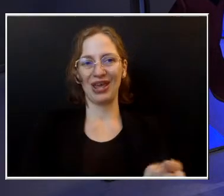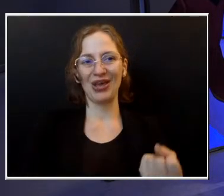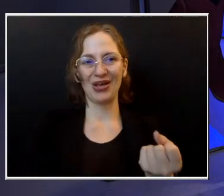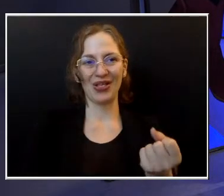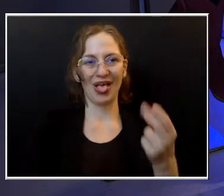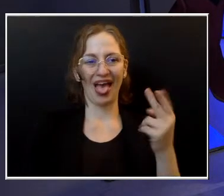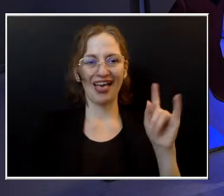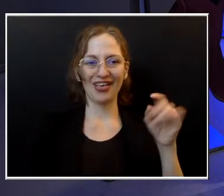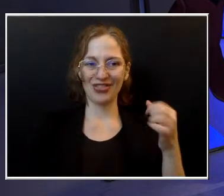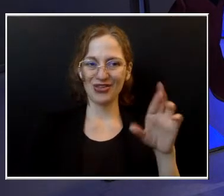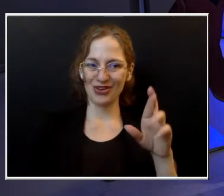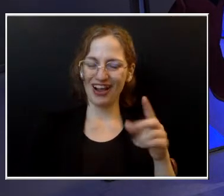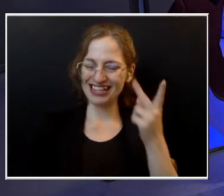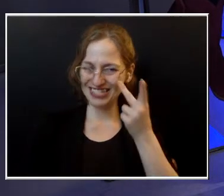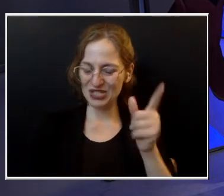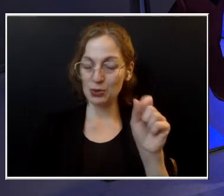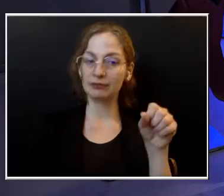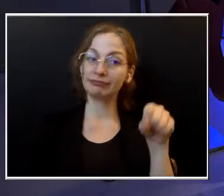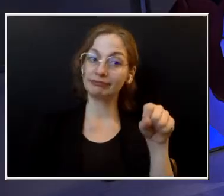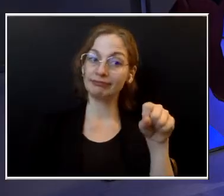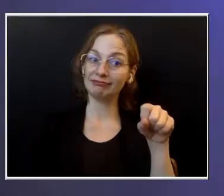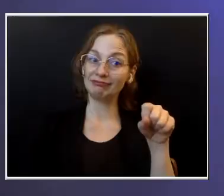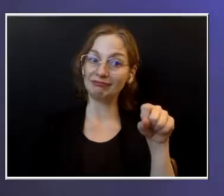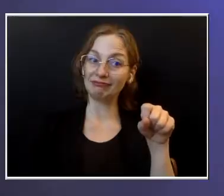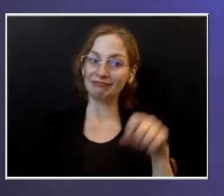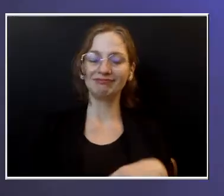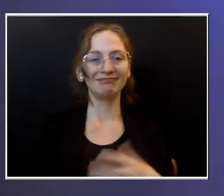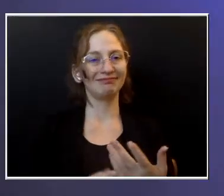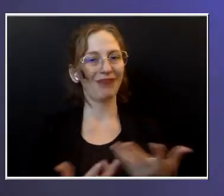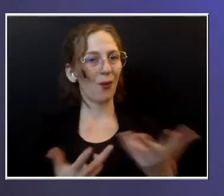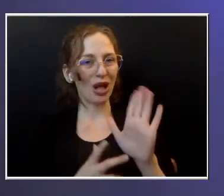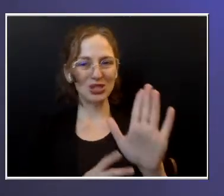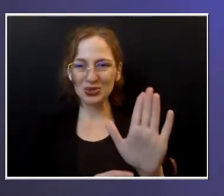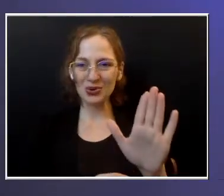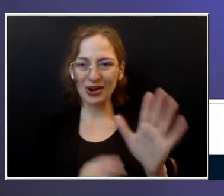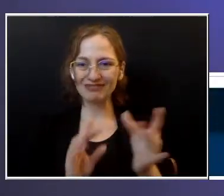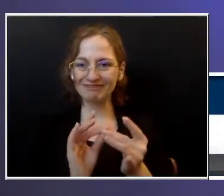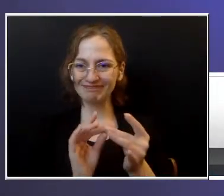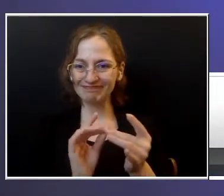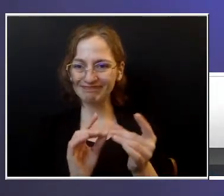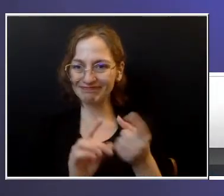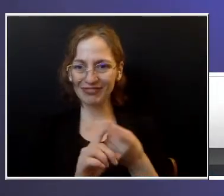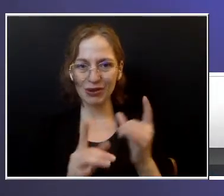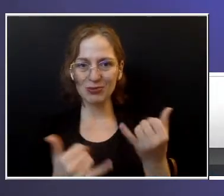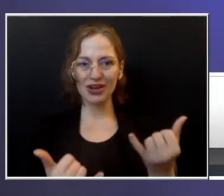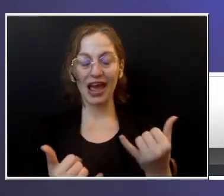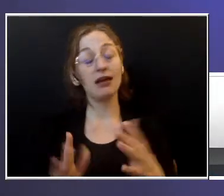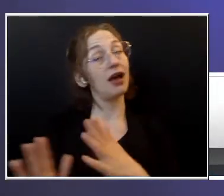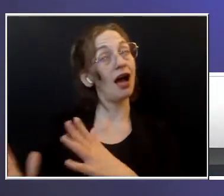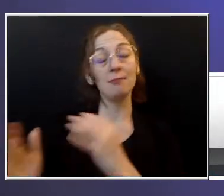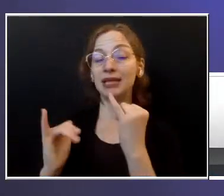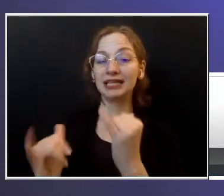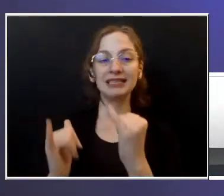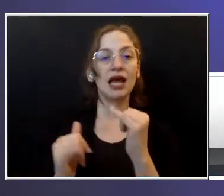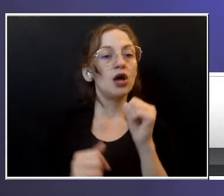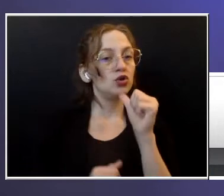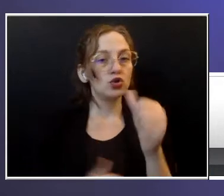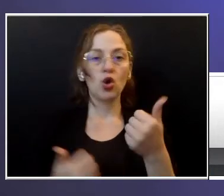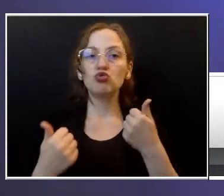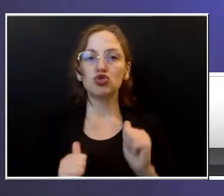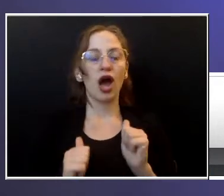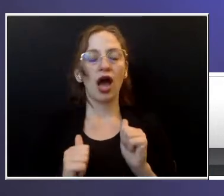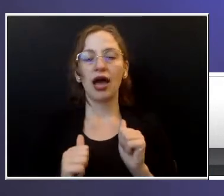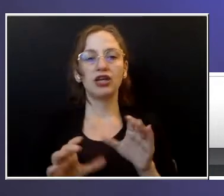from your story? Well, you just took the words out of my mouth. Definitely don't do it on your own. Talk to your surgeons. I know I cried in your office